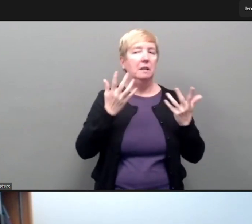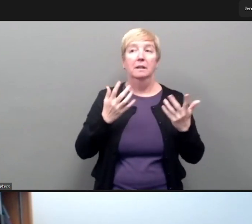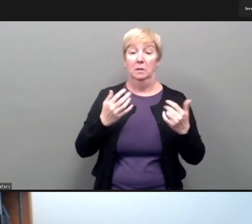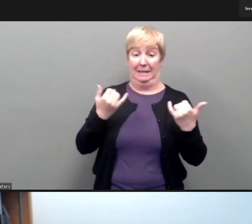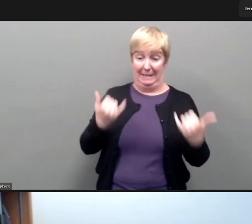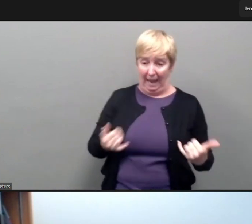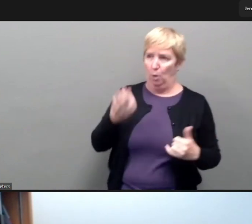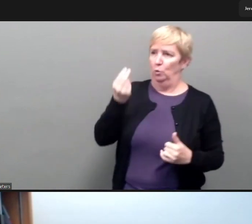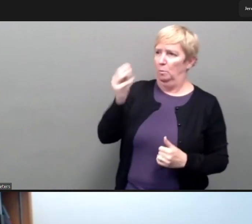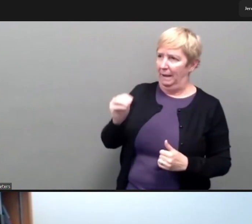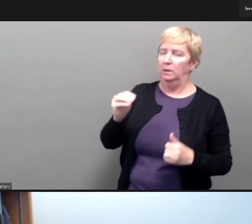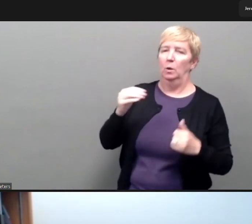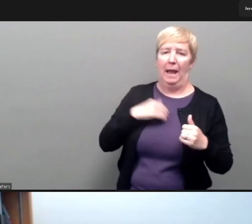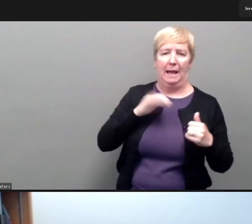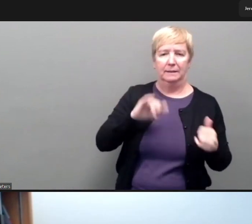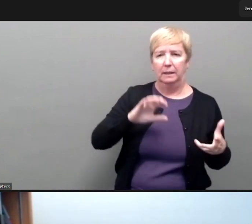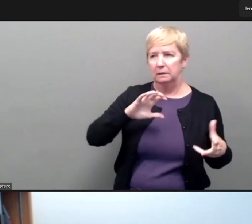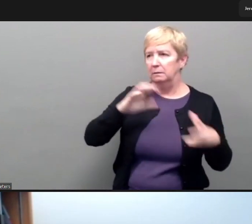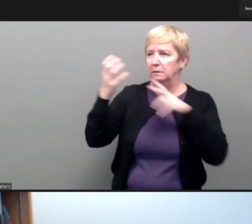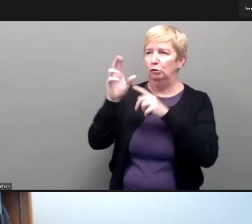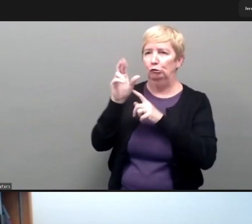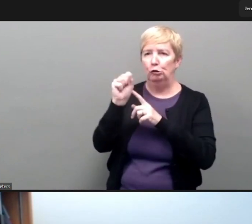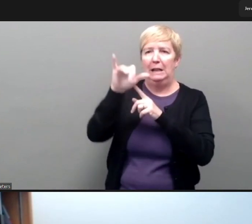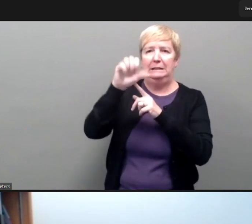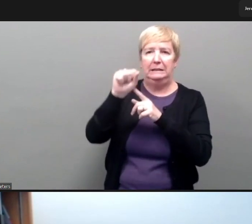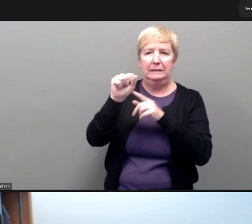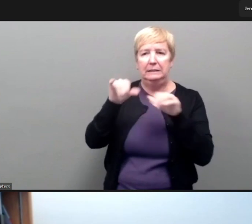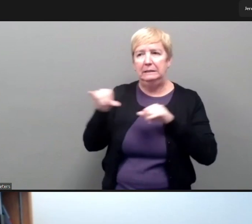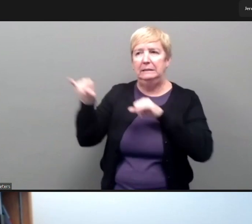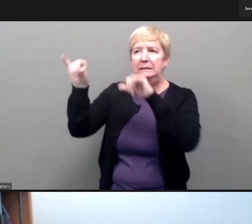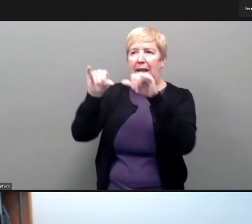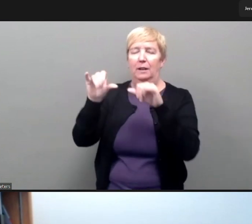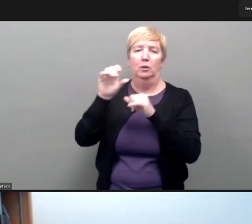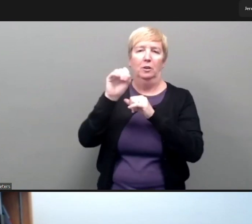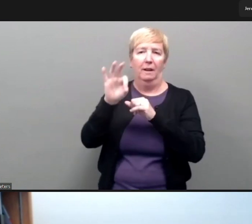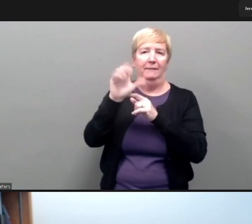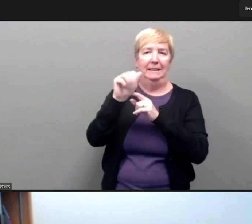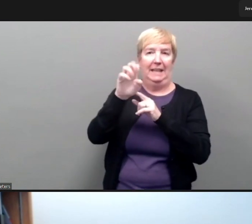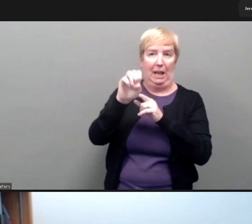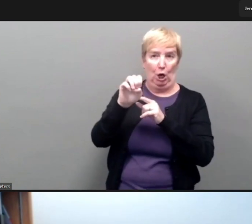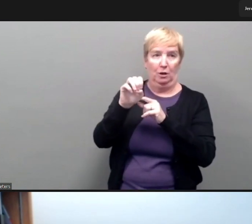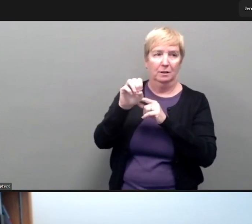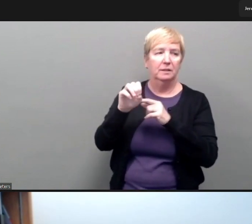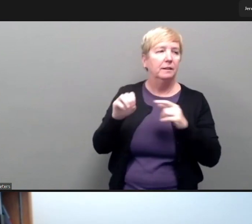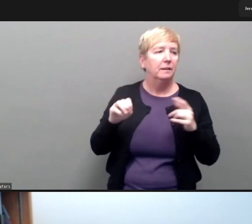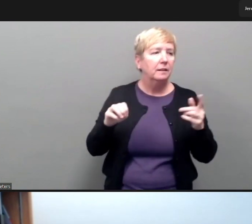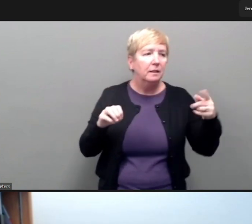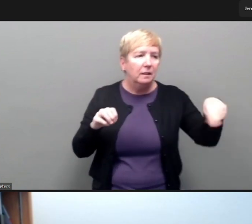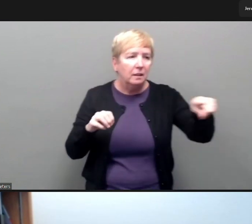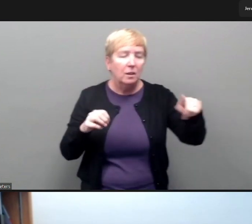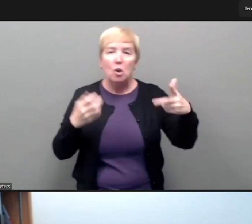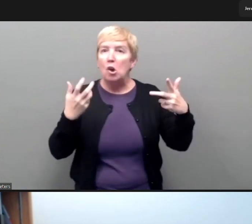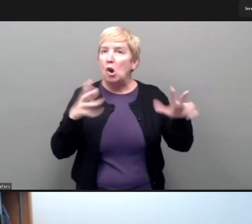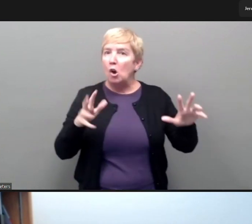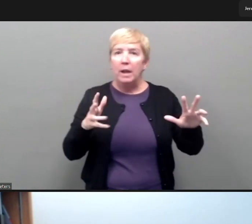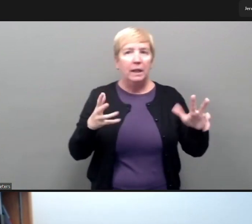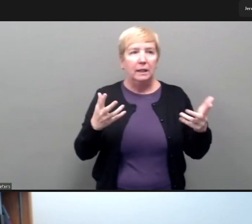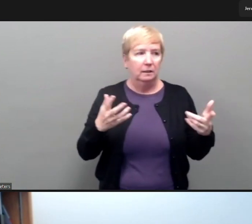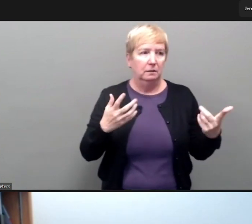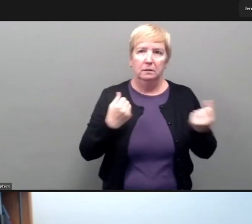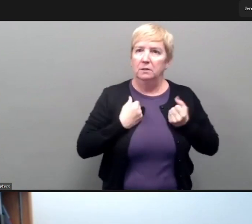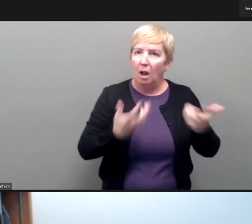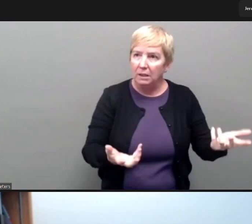crisis standards of care that hospitals are using, some of them have already been using, what can be done to make sure